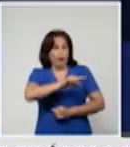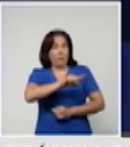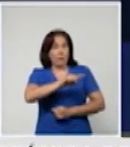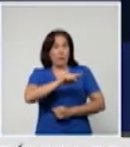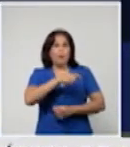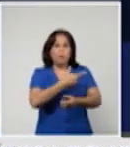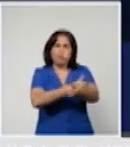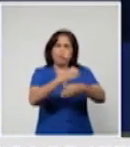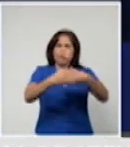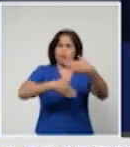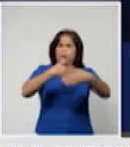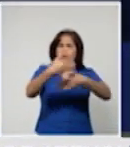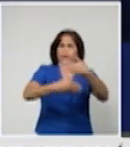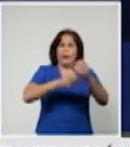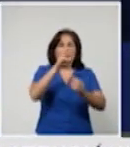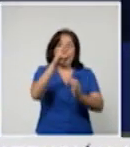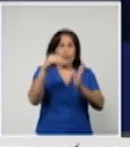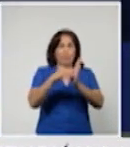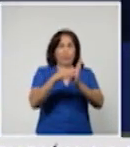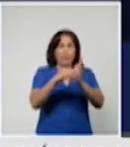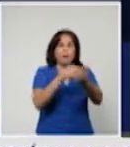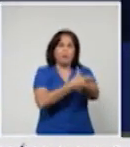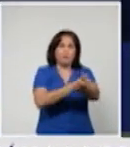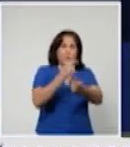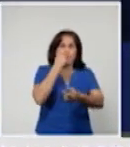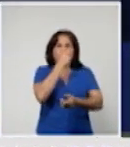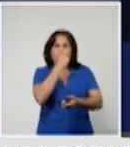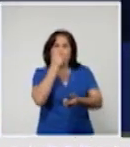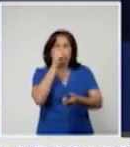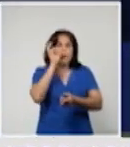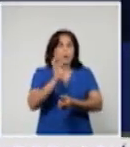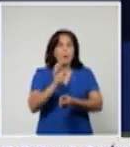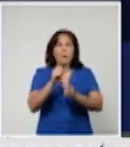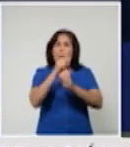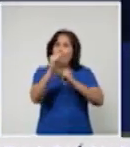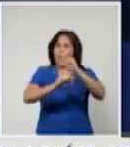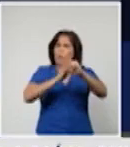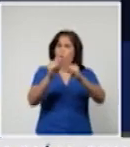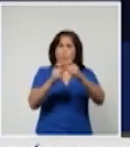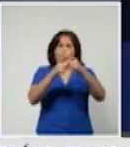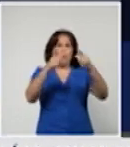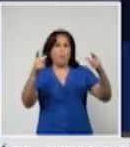6,466 people continue to be monitored by our professionals and specialists.